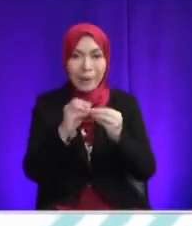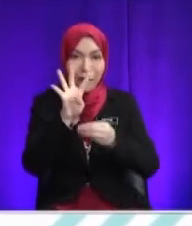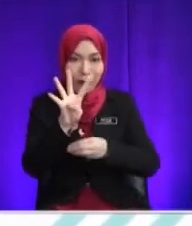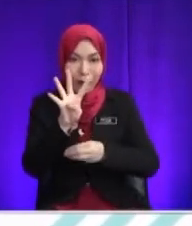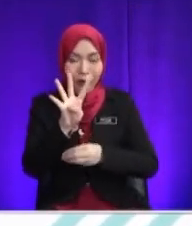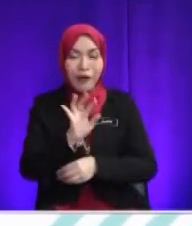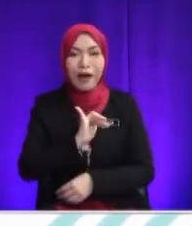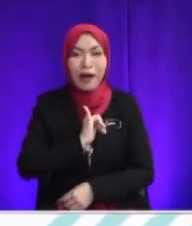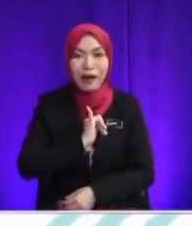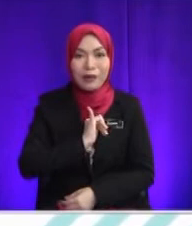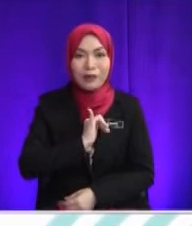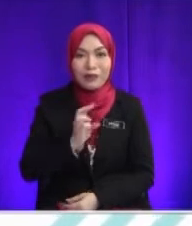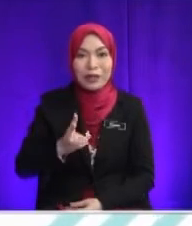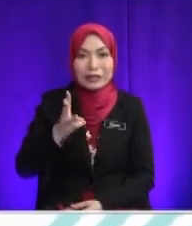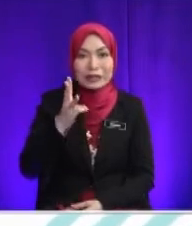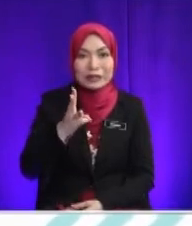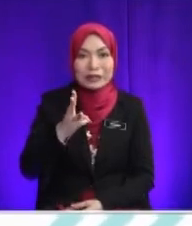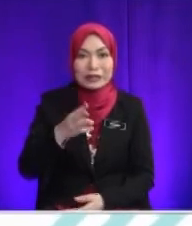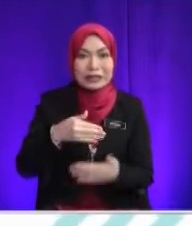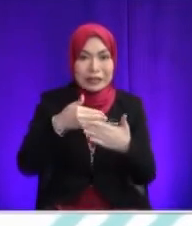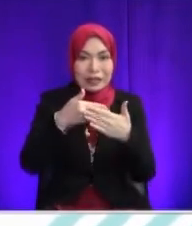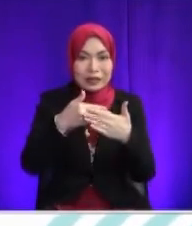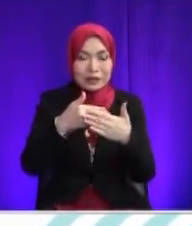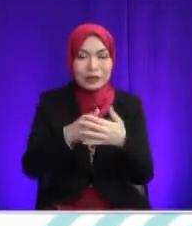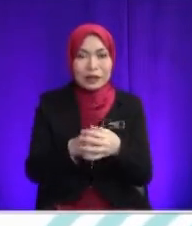calmer. Alright, okay. So let's listen to the audio.